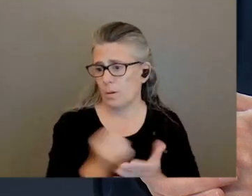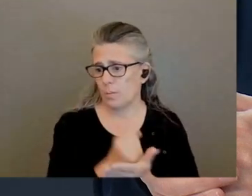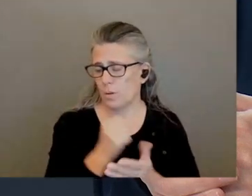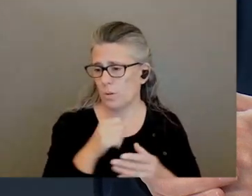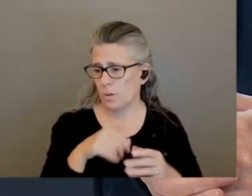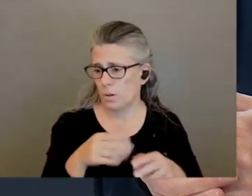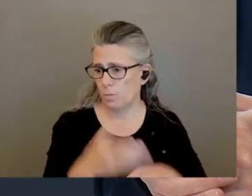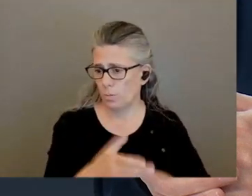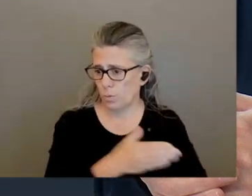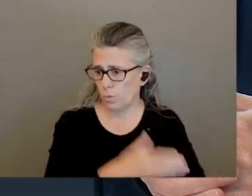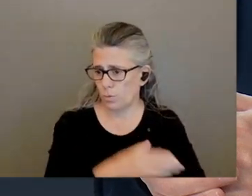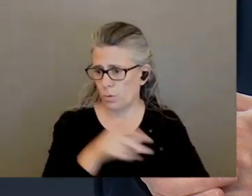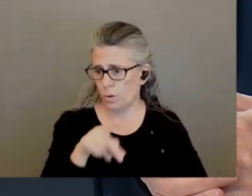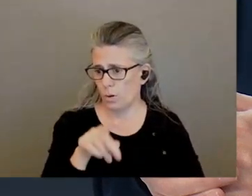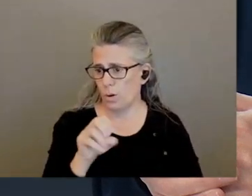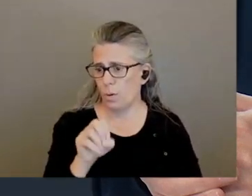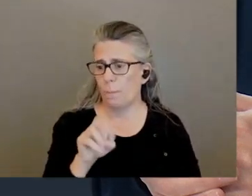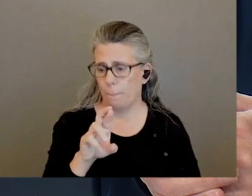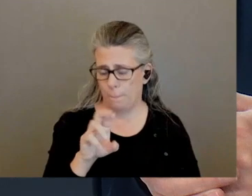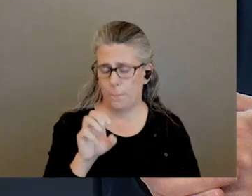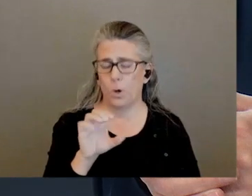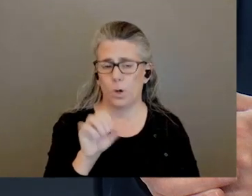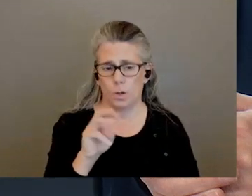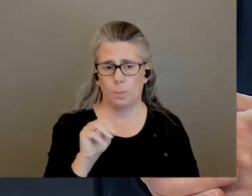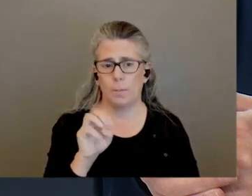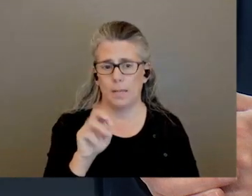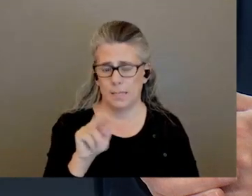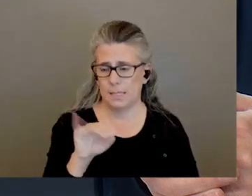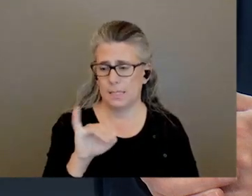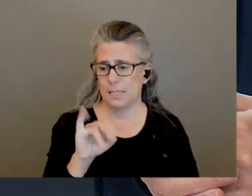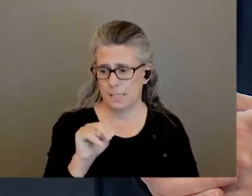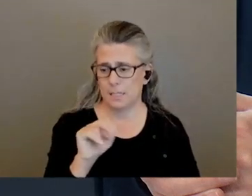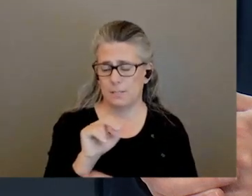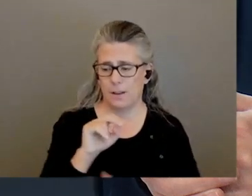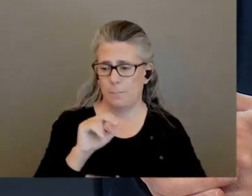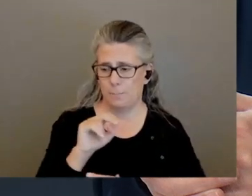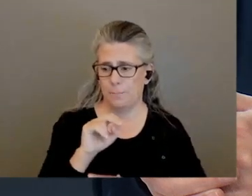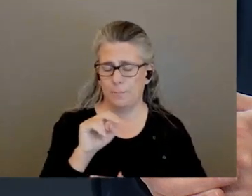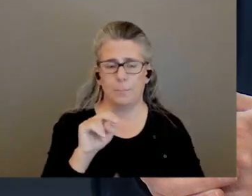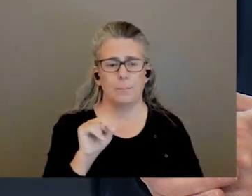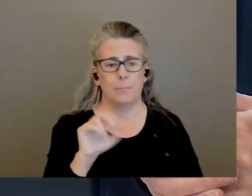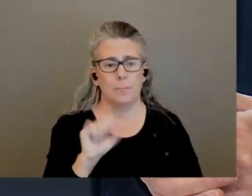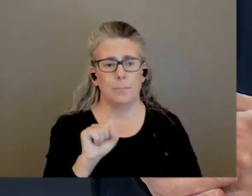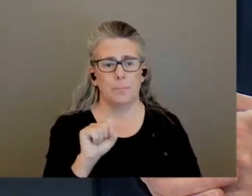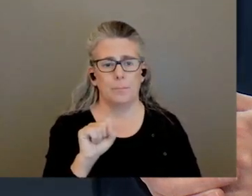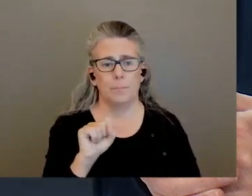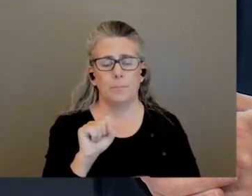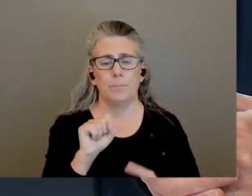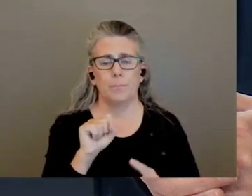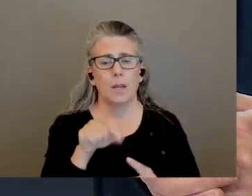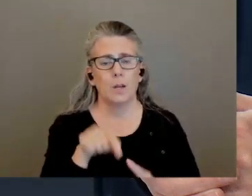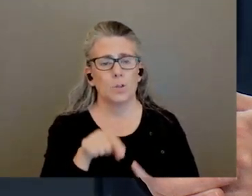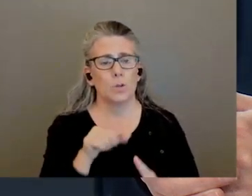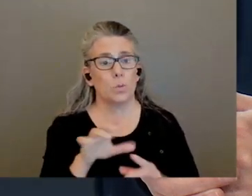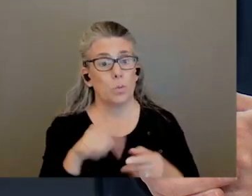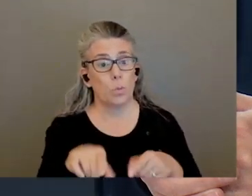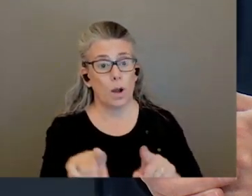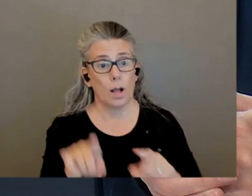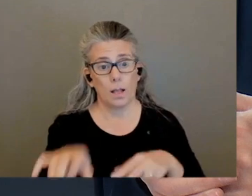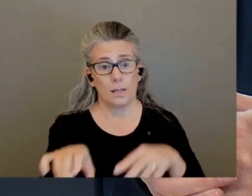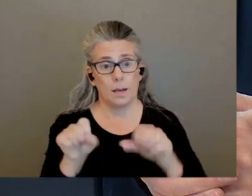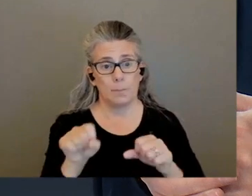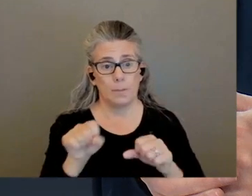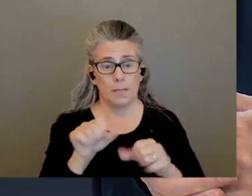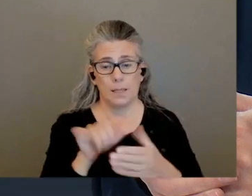application. And we've seen many customers who, when adopting it, not only have benefited from the better performance from